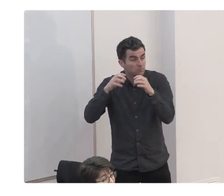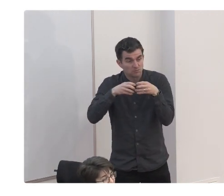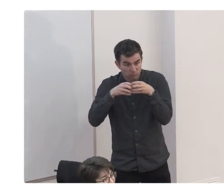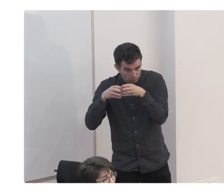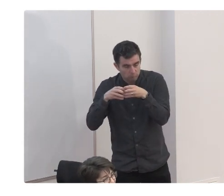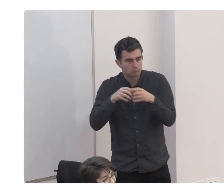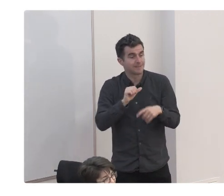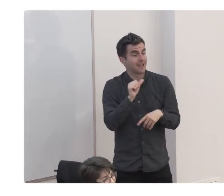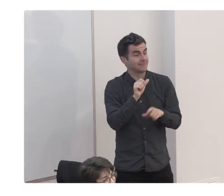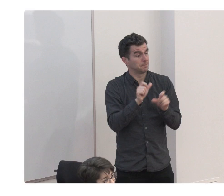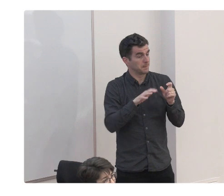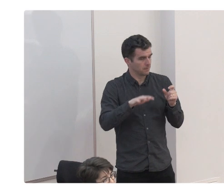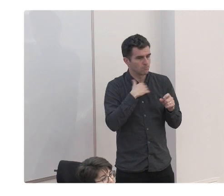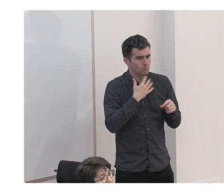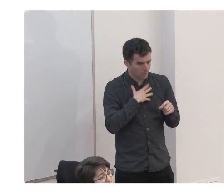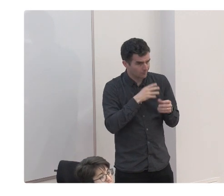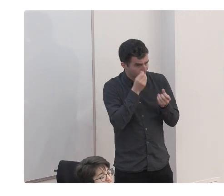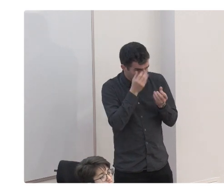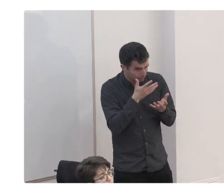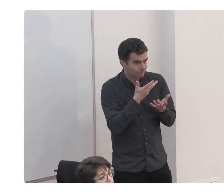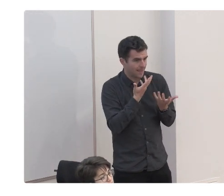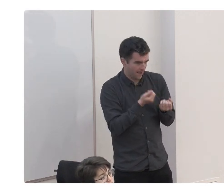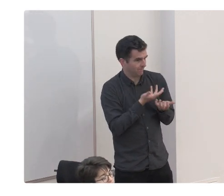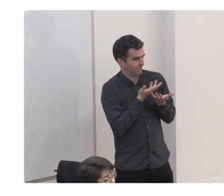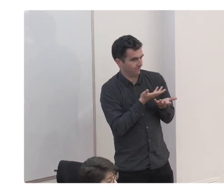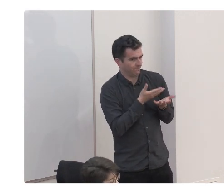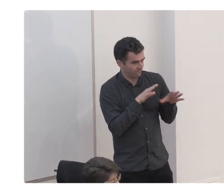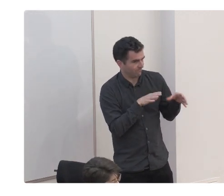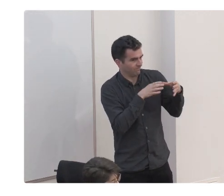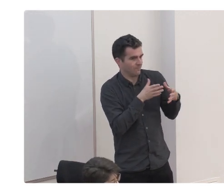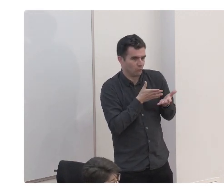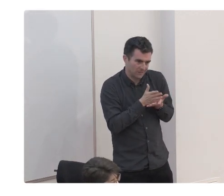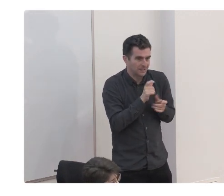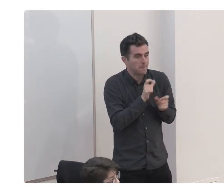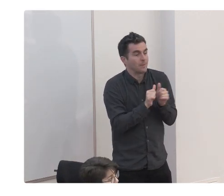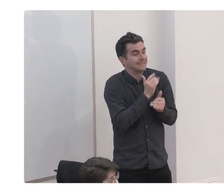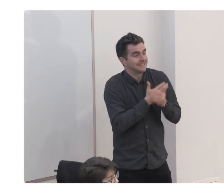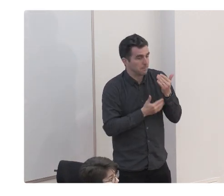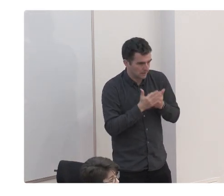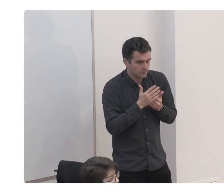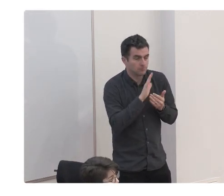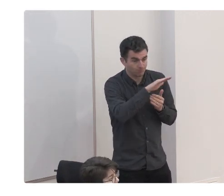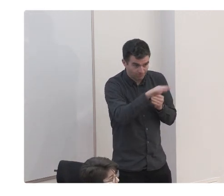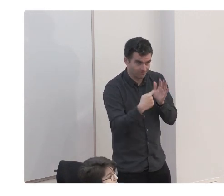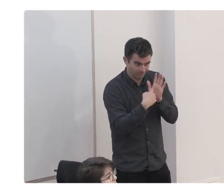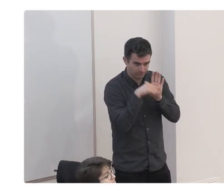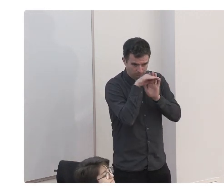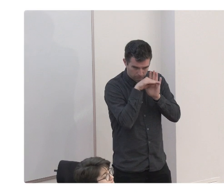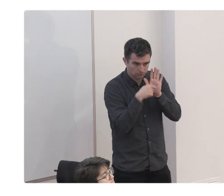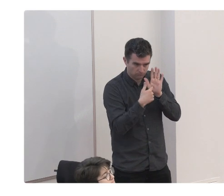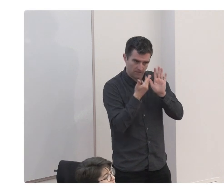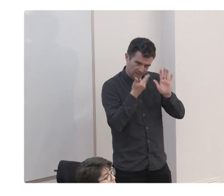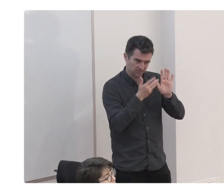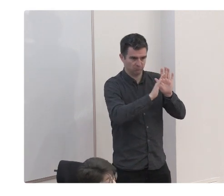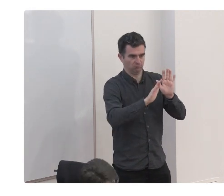our weaknesses points. So annually we publish this monitoring reports, and based on that reports